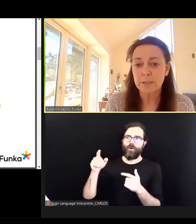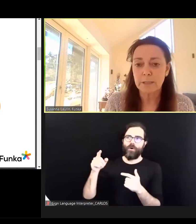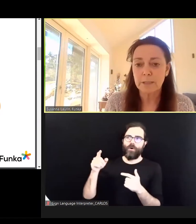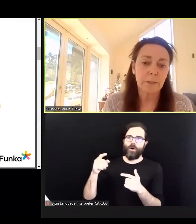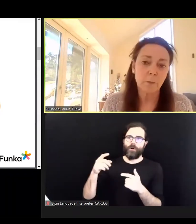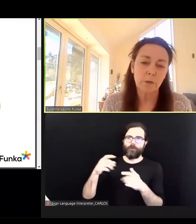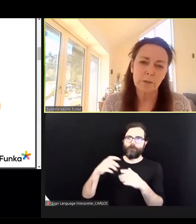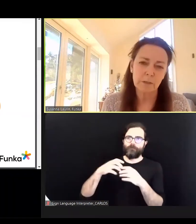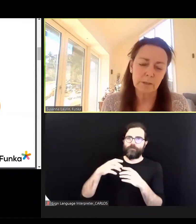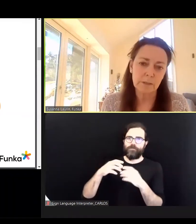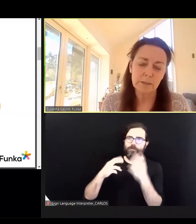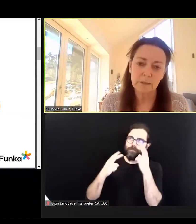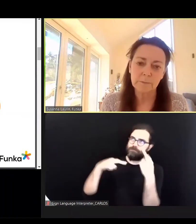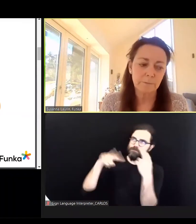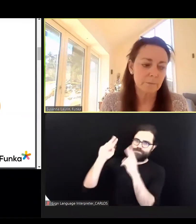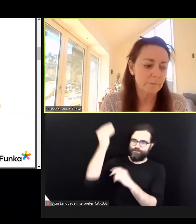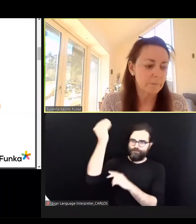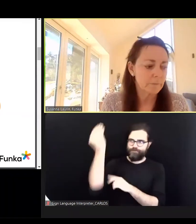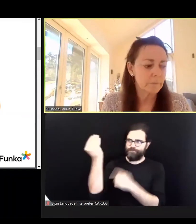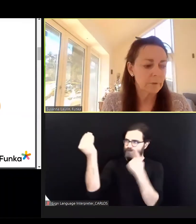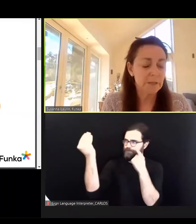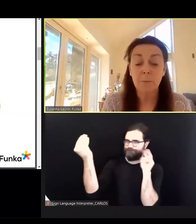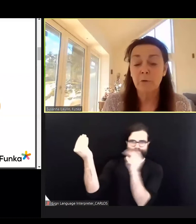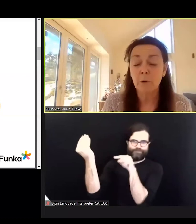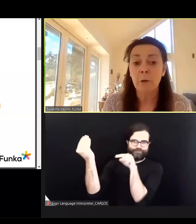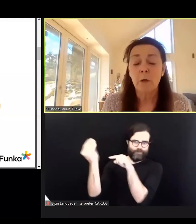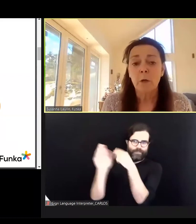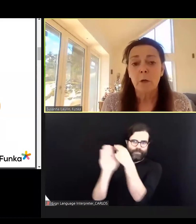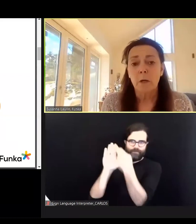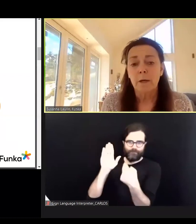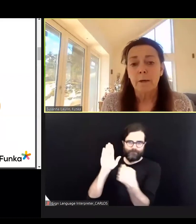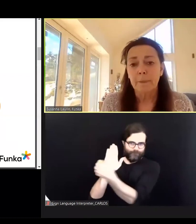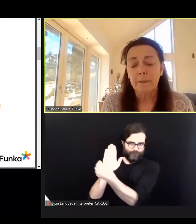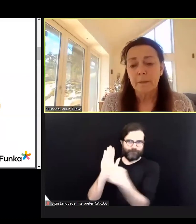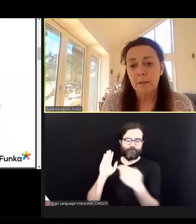before, and now I can start.